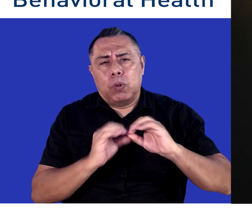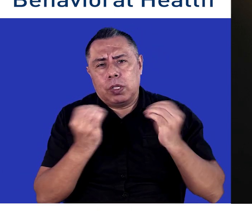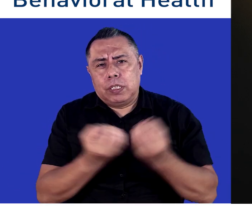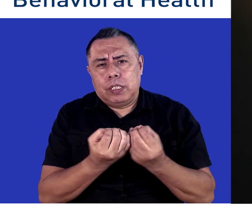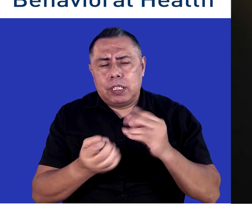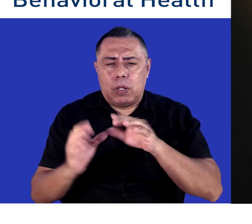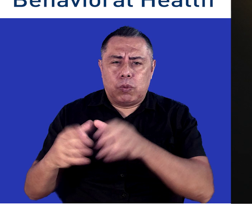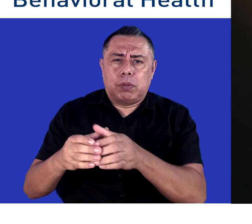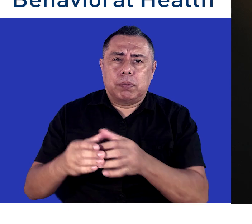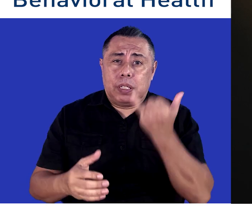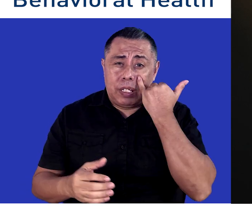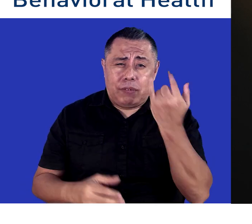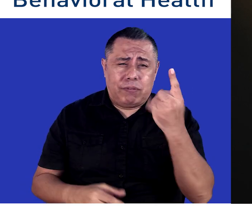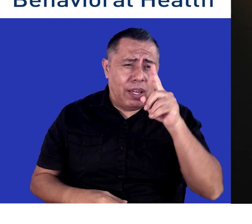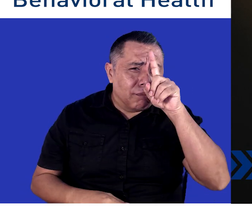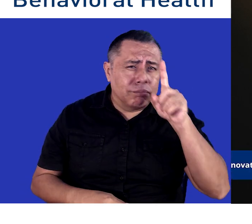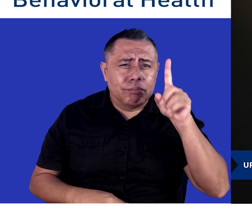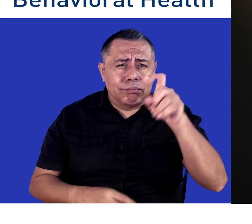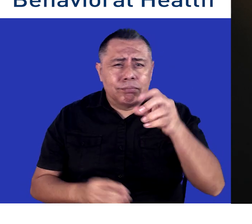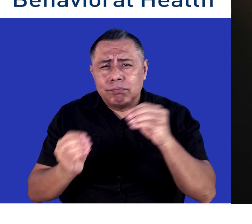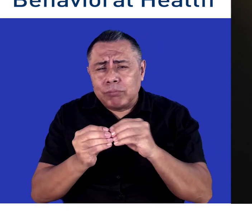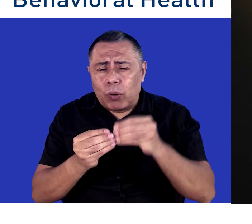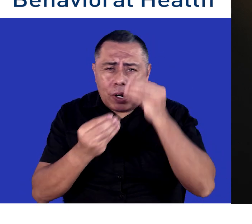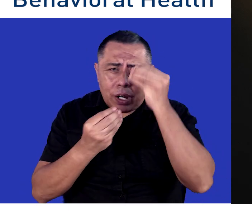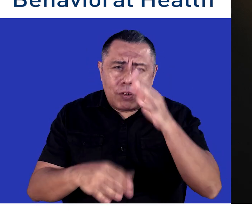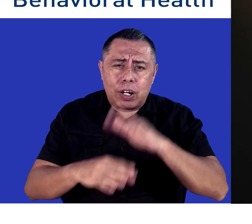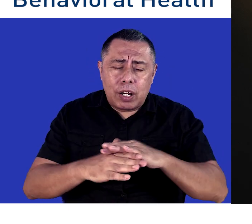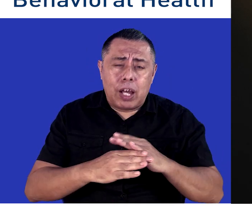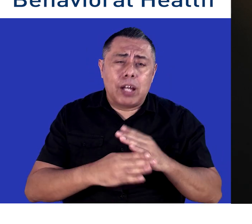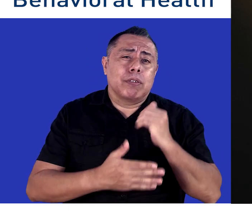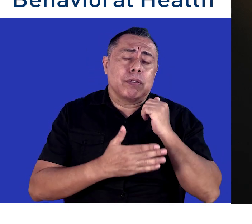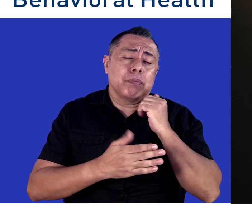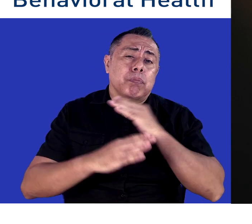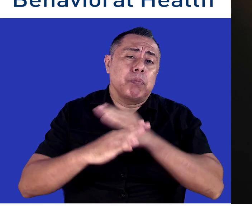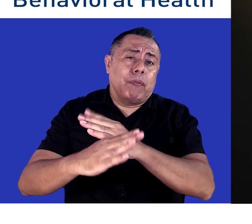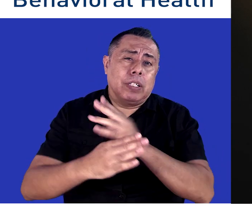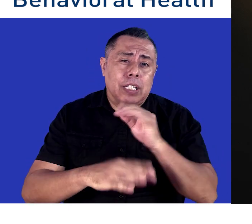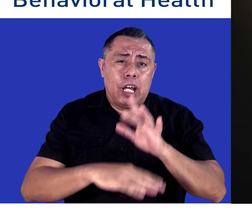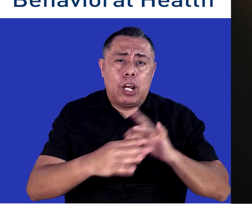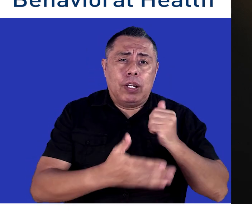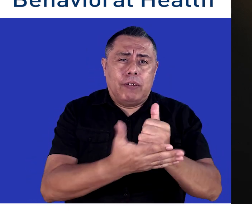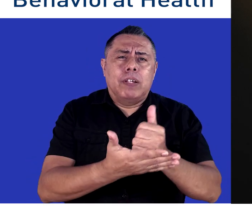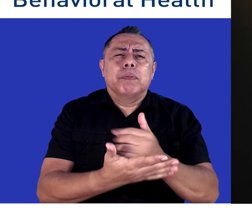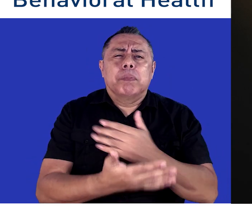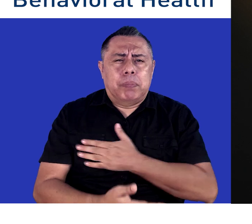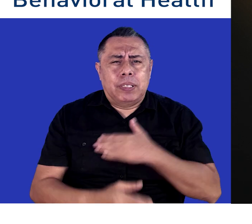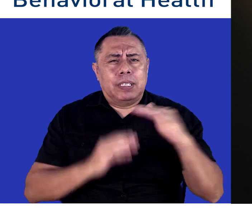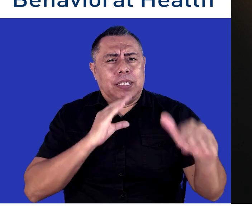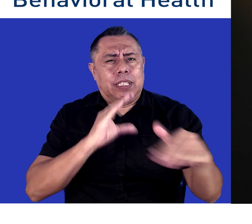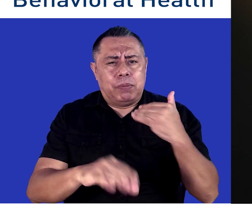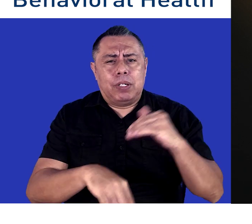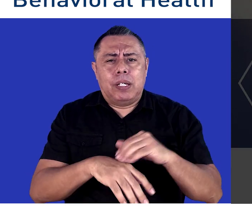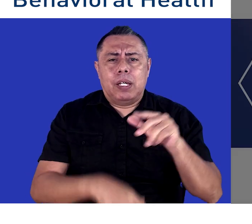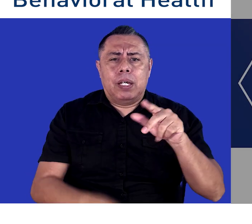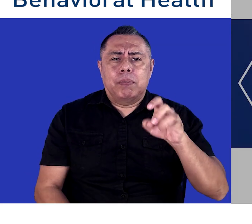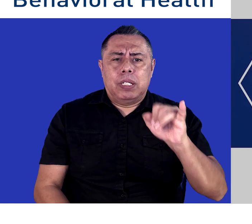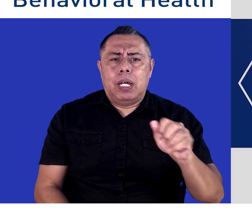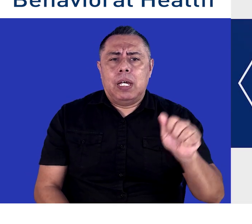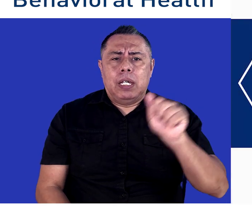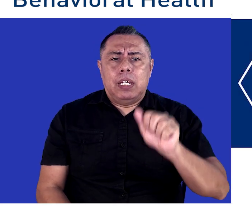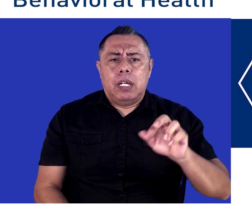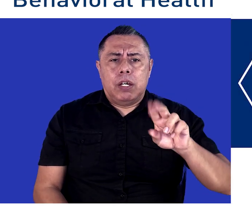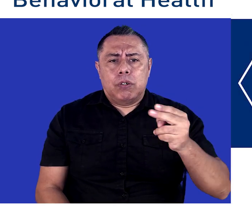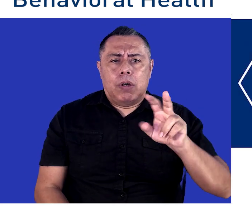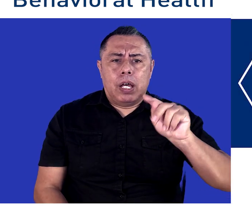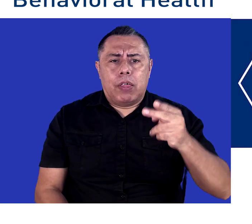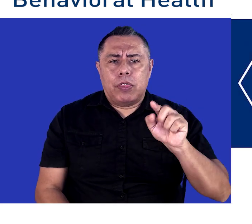organizations and work groups. If you have questions or want more information about prevention and early intervention, please email us at